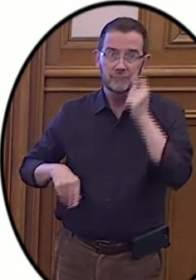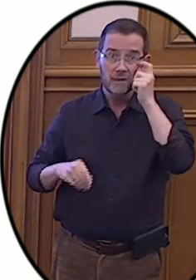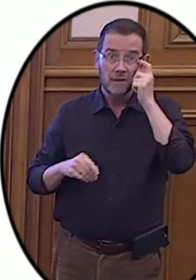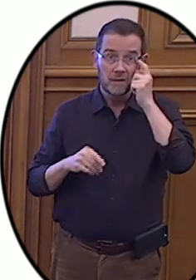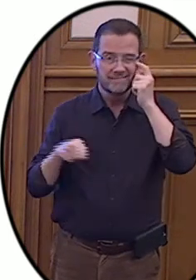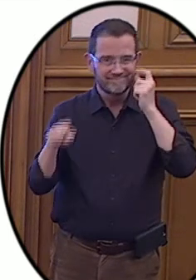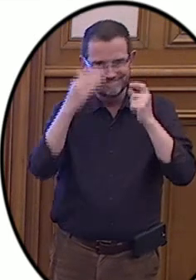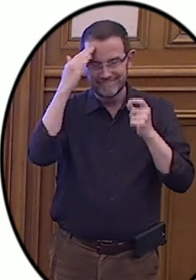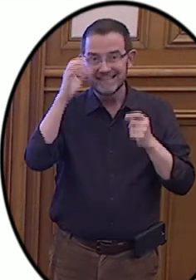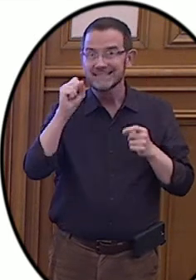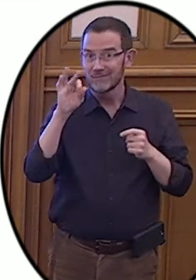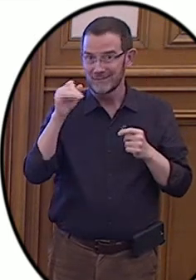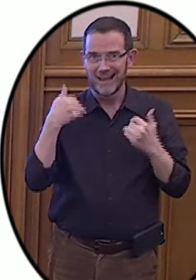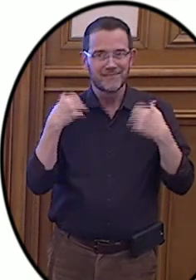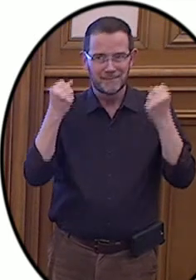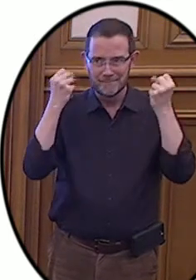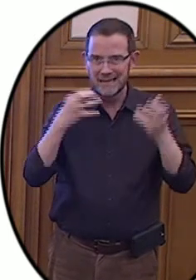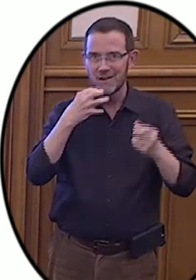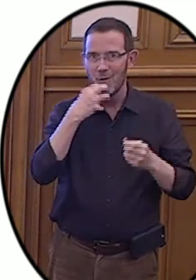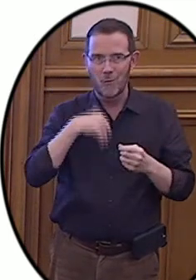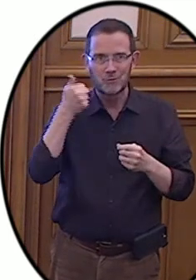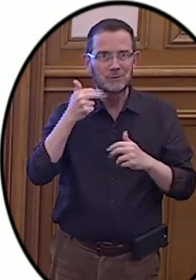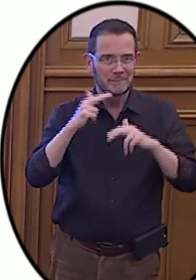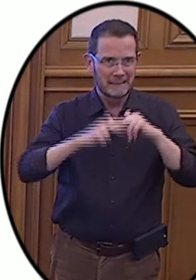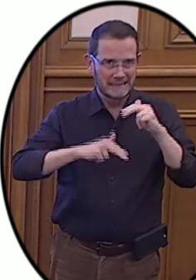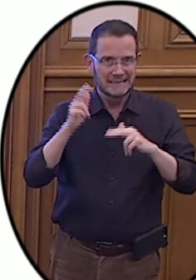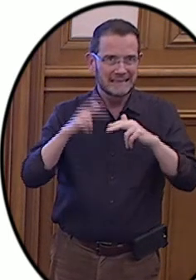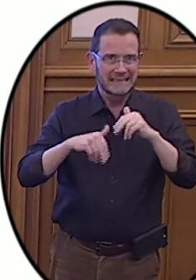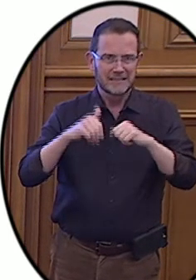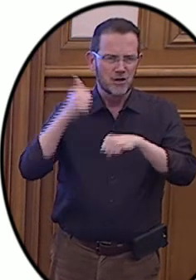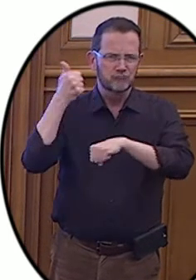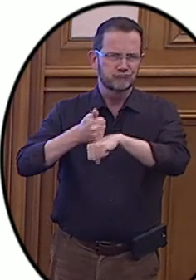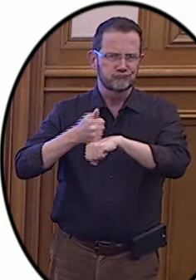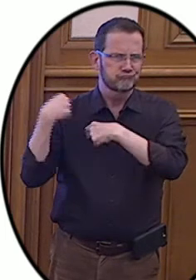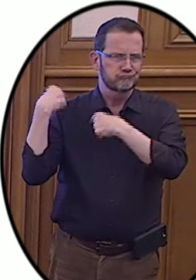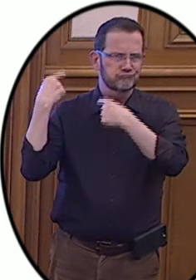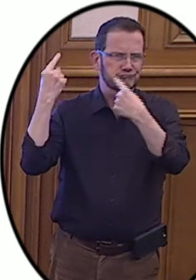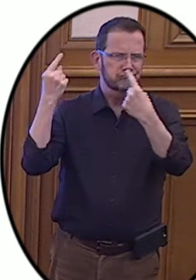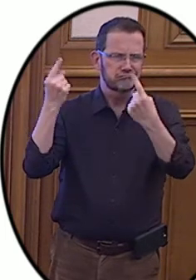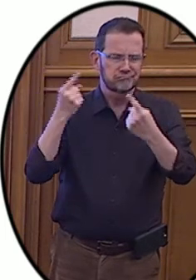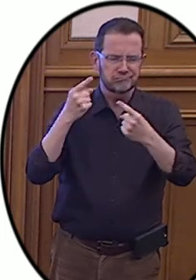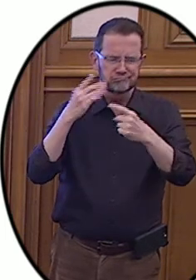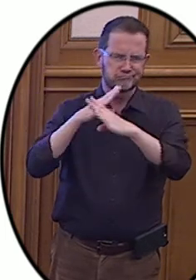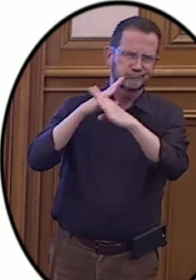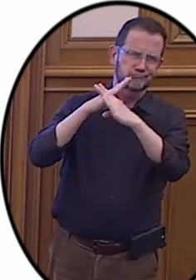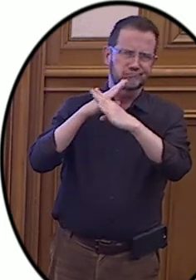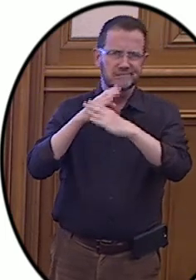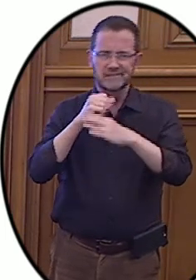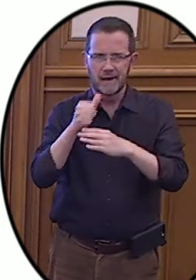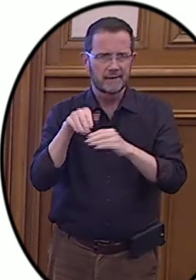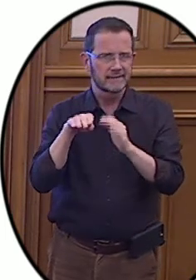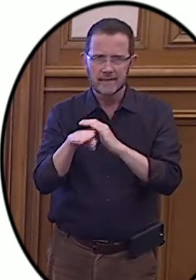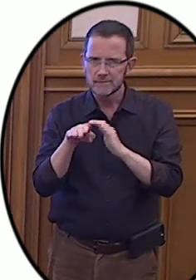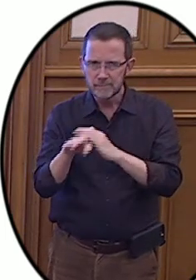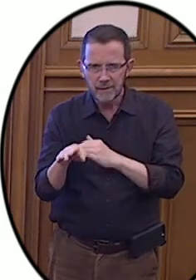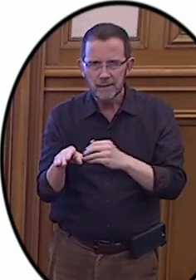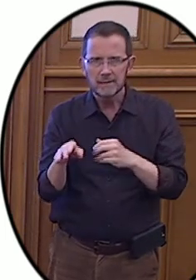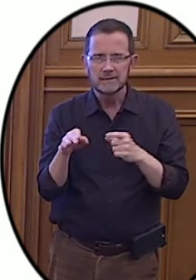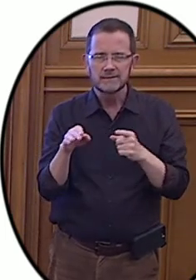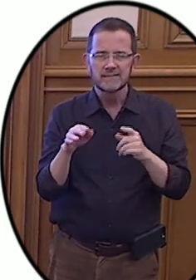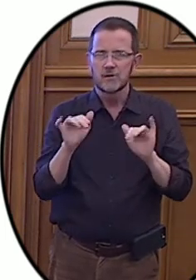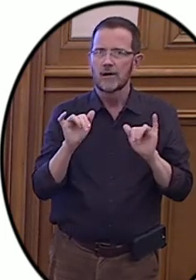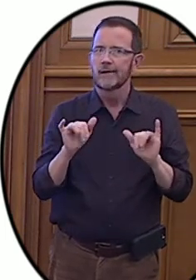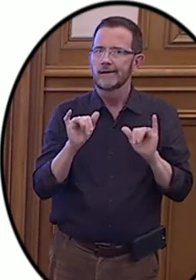San Francisco has a lot of older buildings that do not have accessibility features, and so it's something to keep in